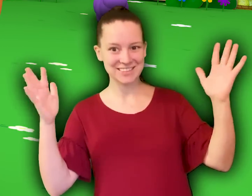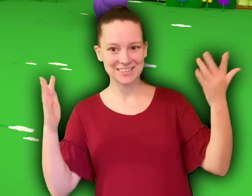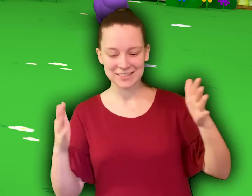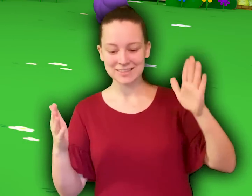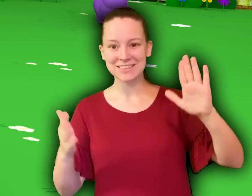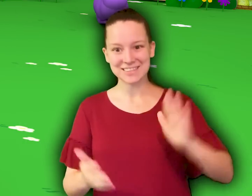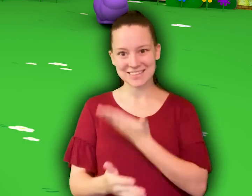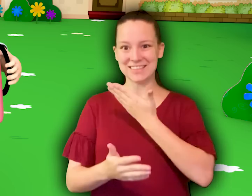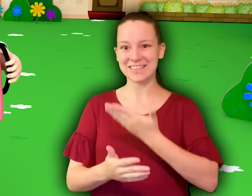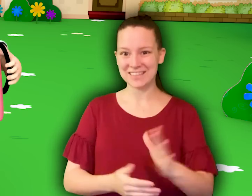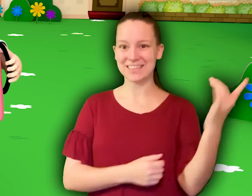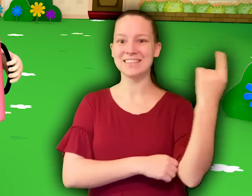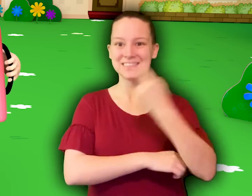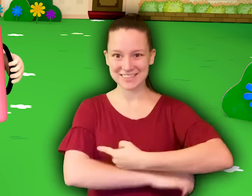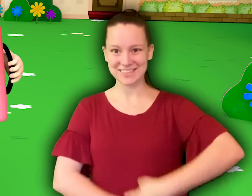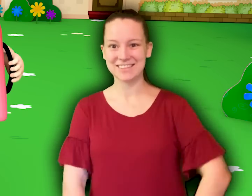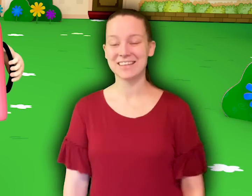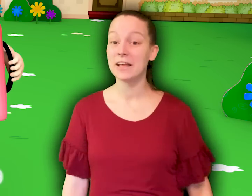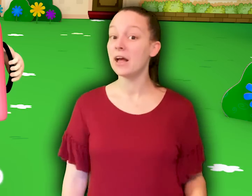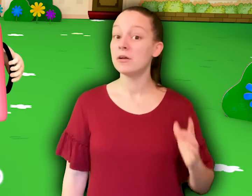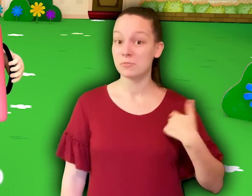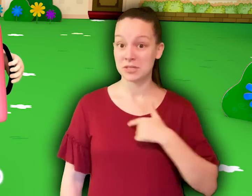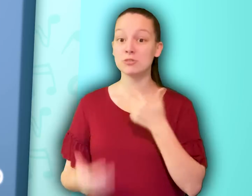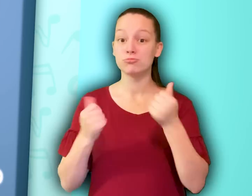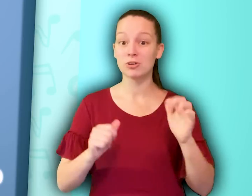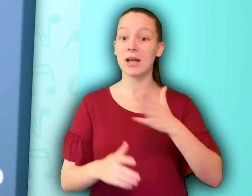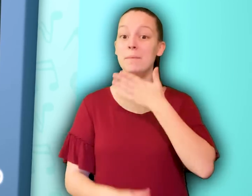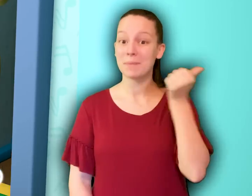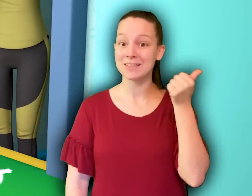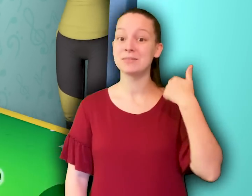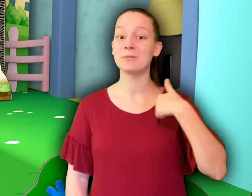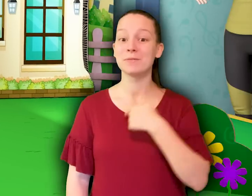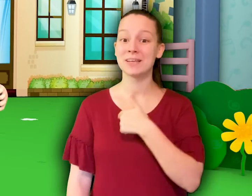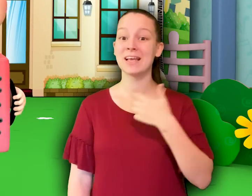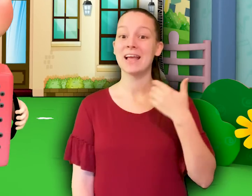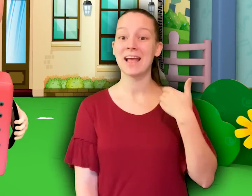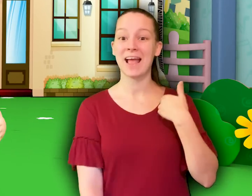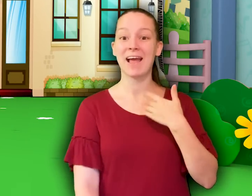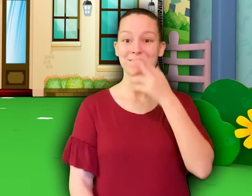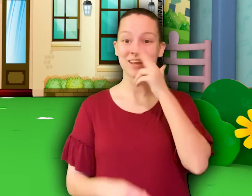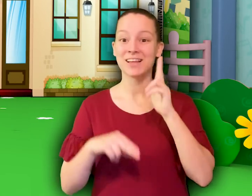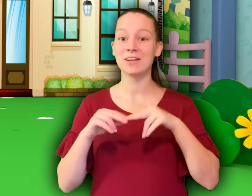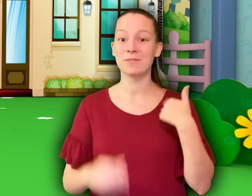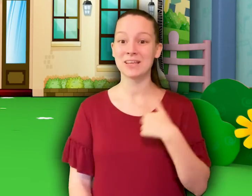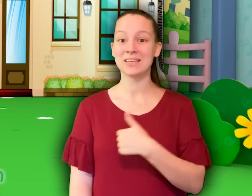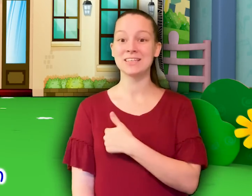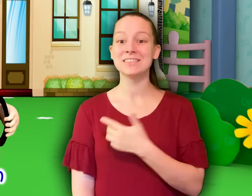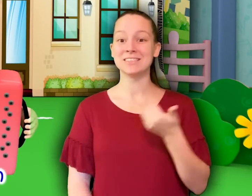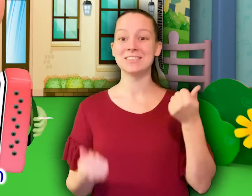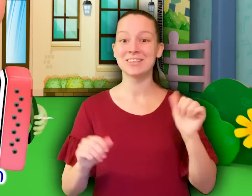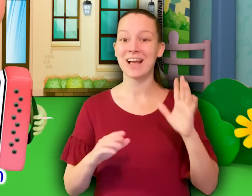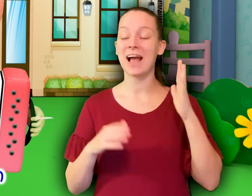will cheer on singing day we did our best and we had fun we had fun we had